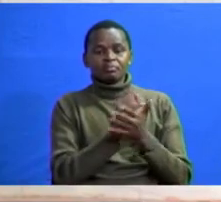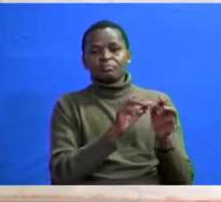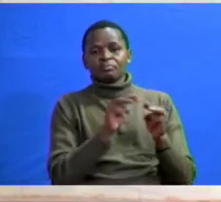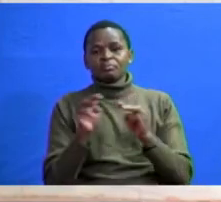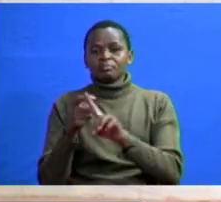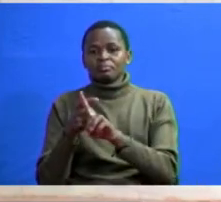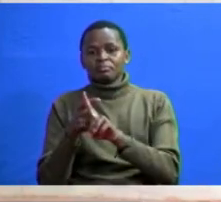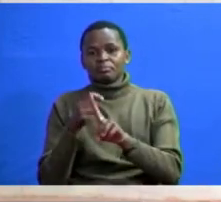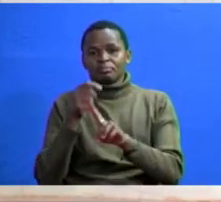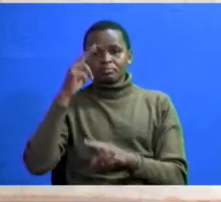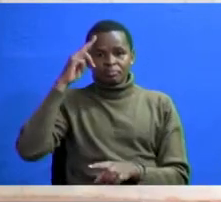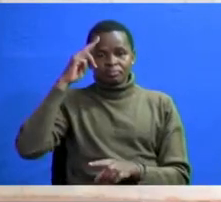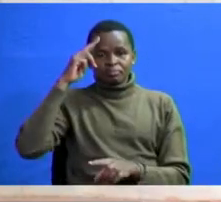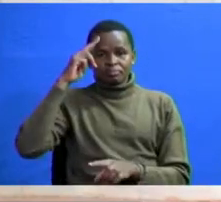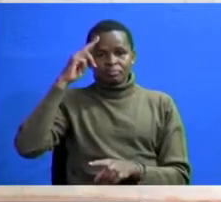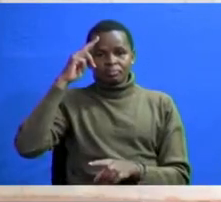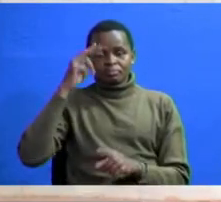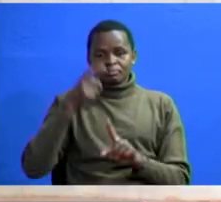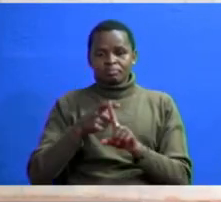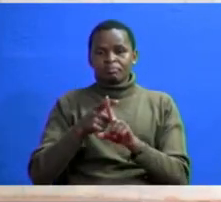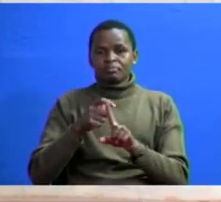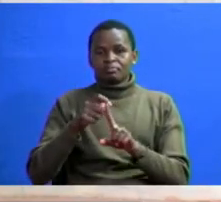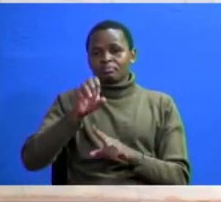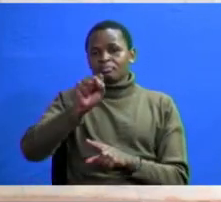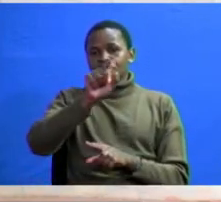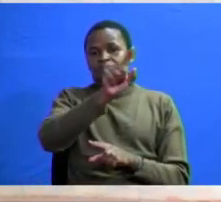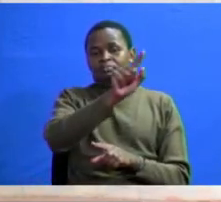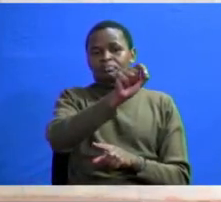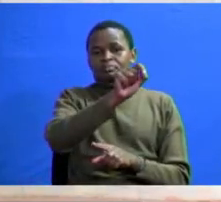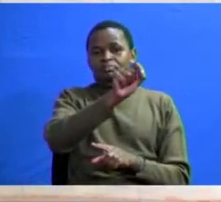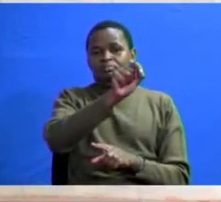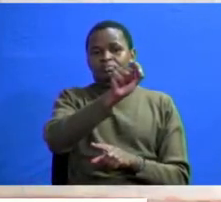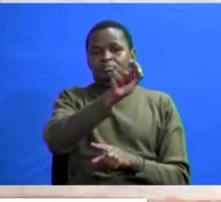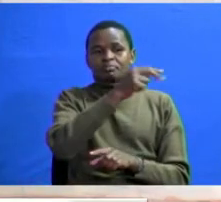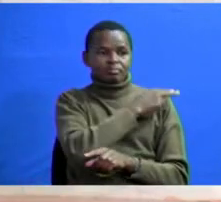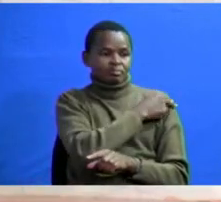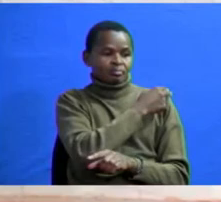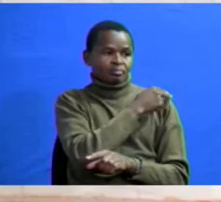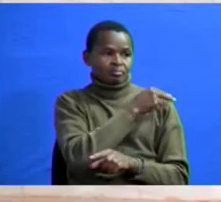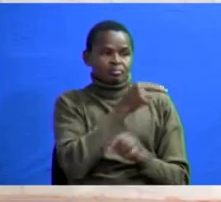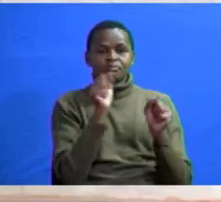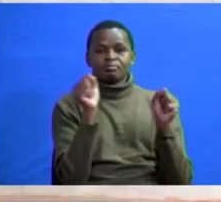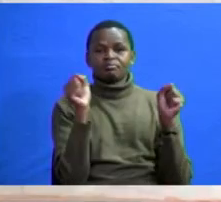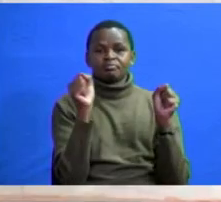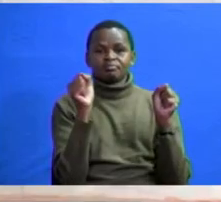from police from St. Akidiva Mabera Hospital mortuary.